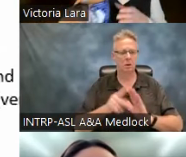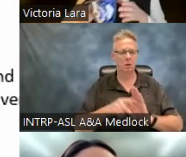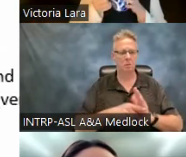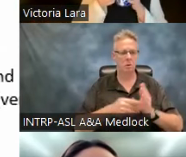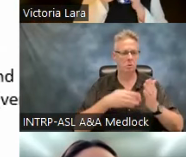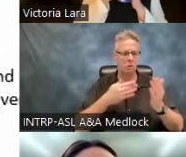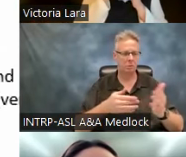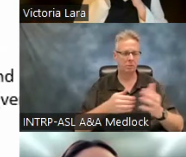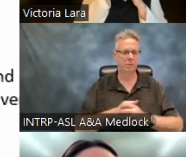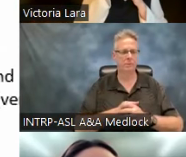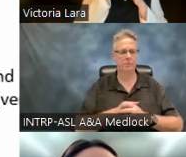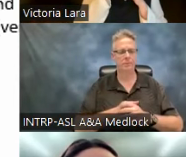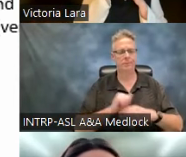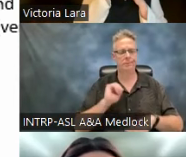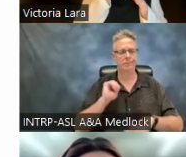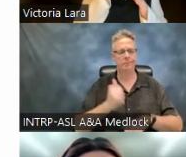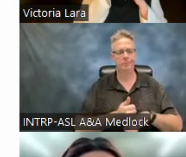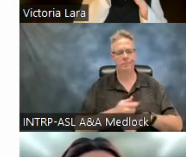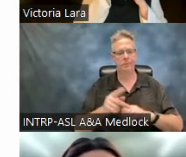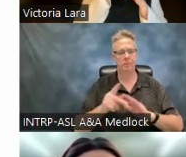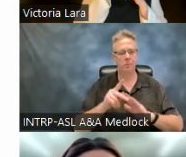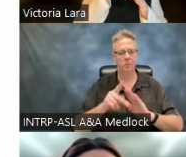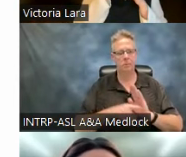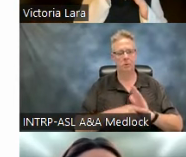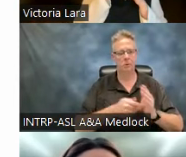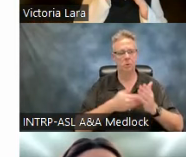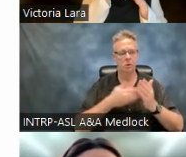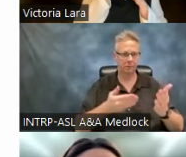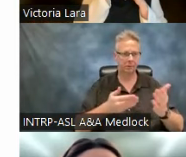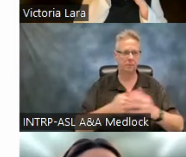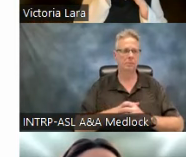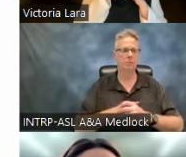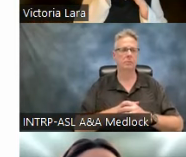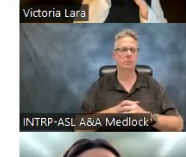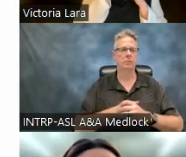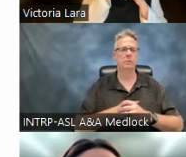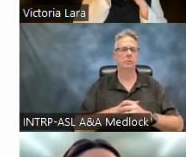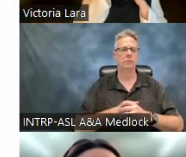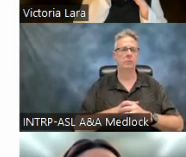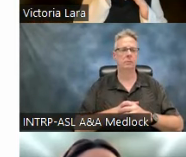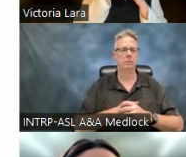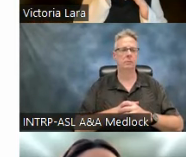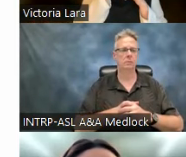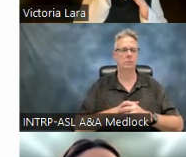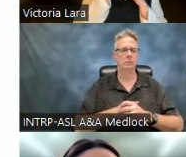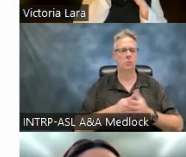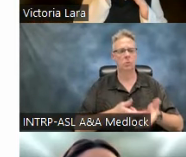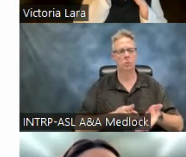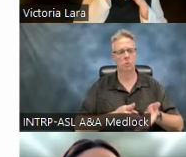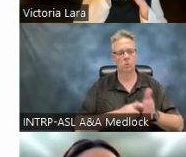recommendations, implementation of our policy recommendations, the